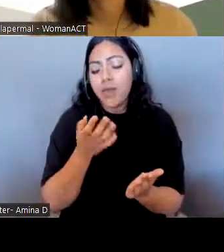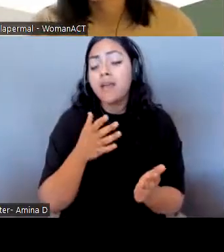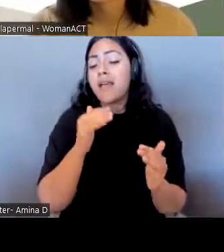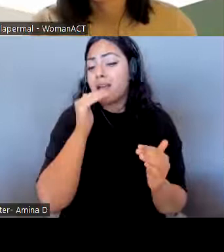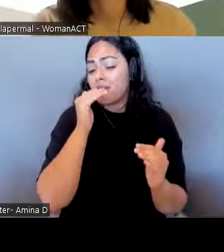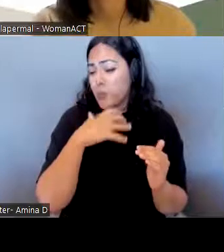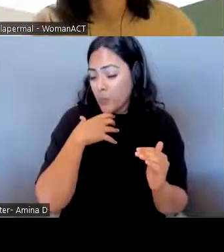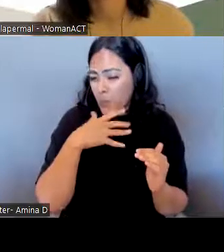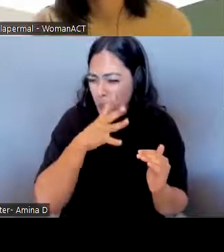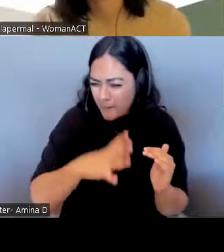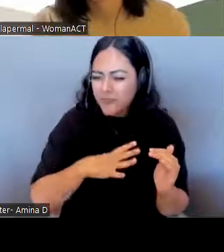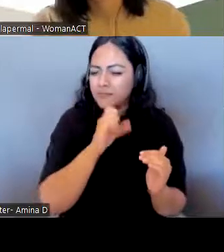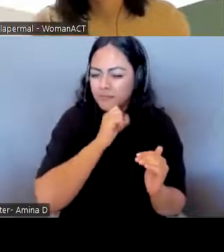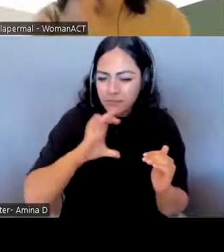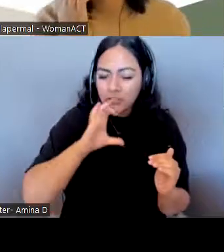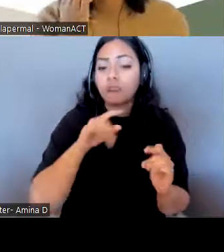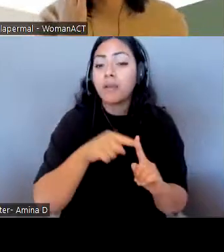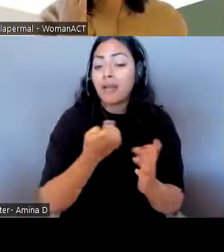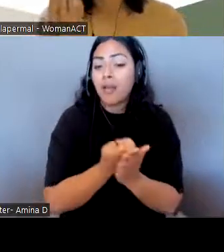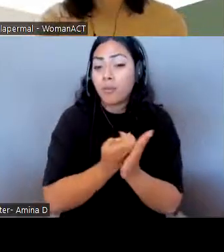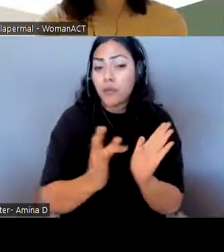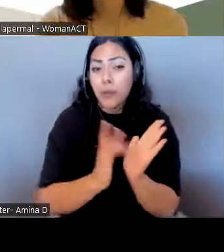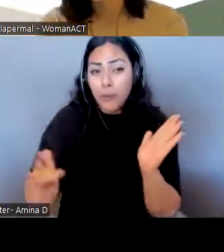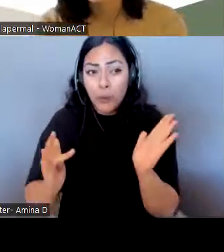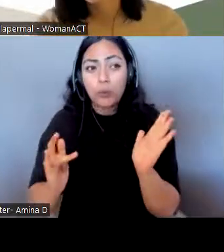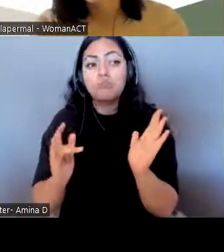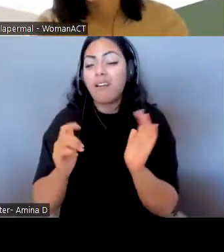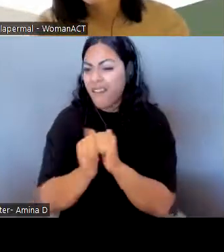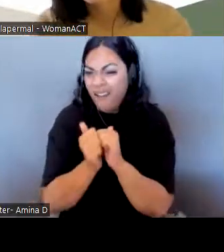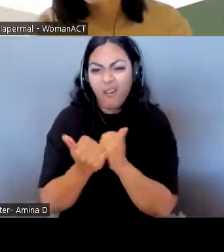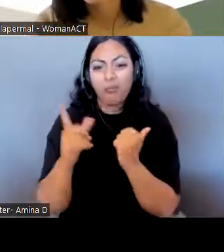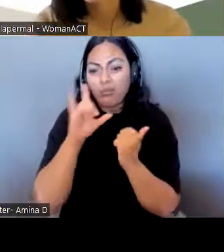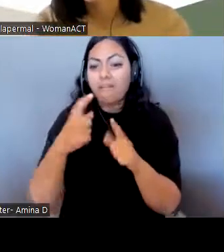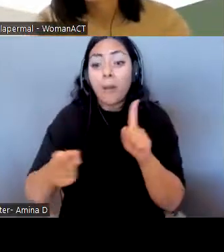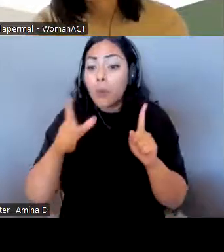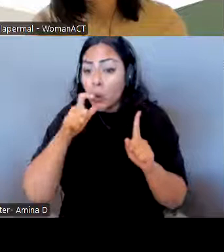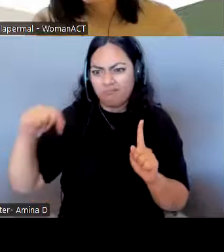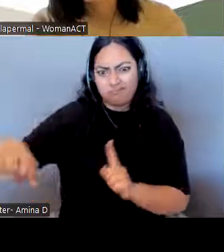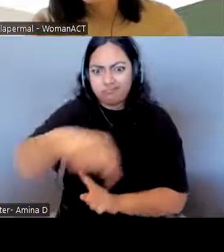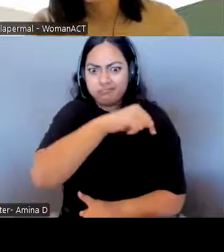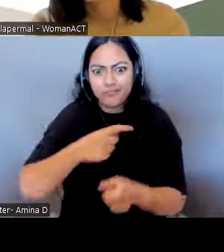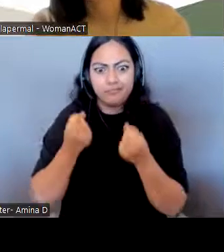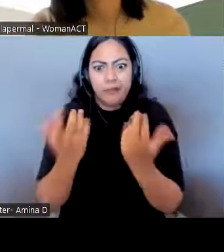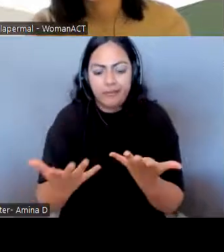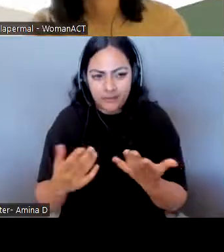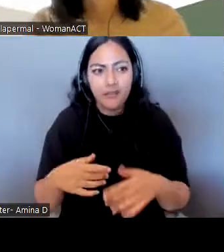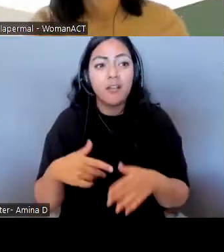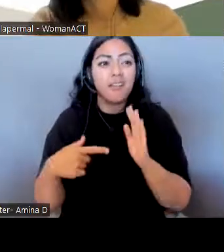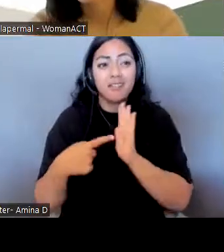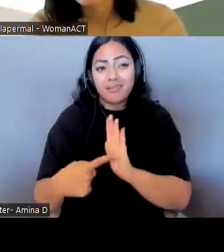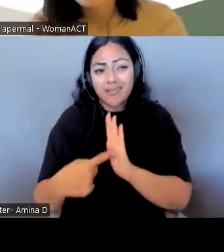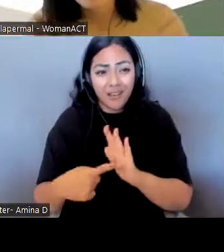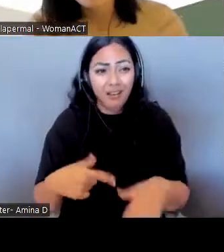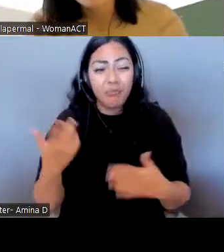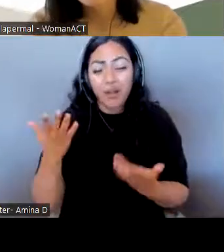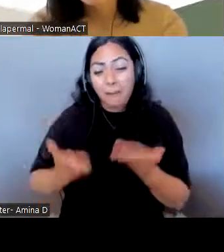be perpetrated by multiple sources. So service providers and participants mentioned experiences of abuse from